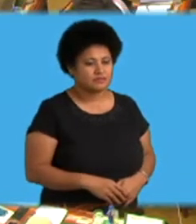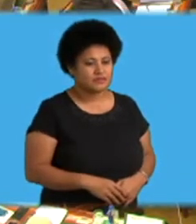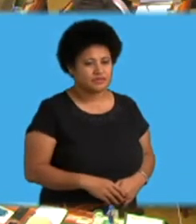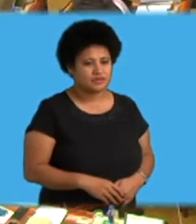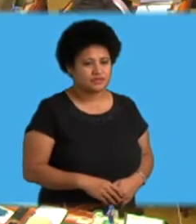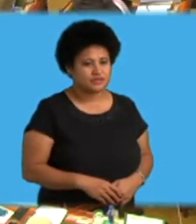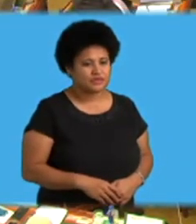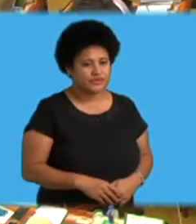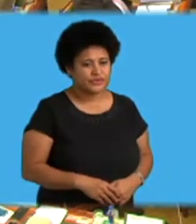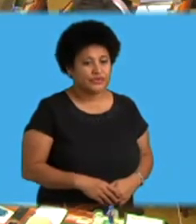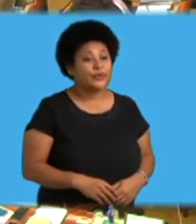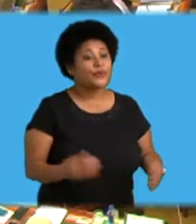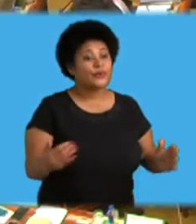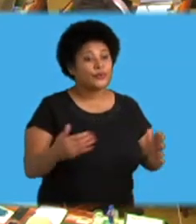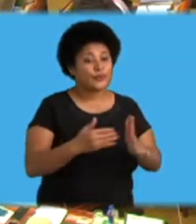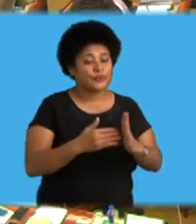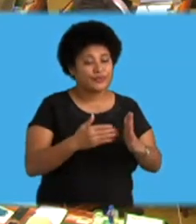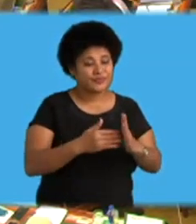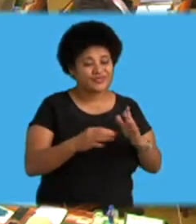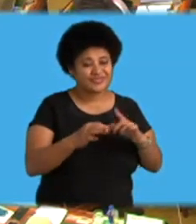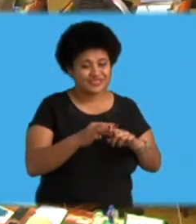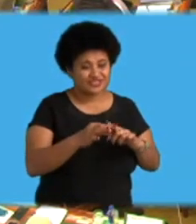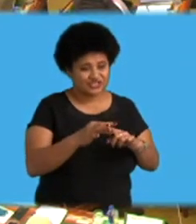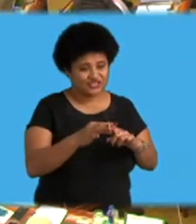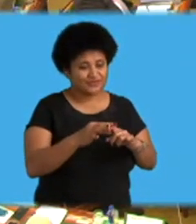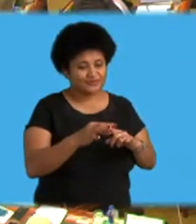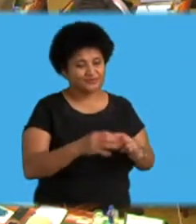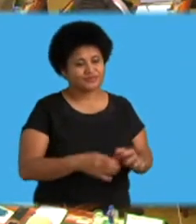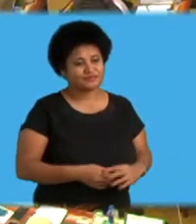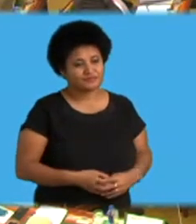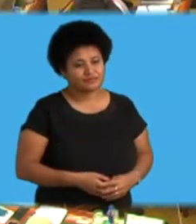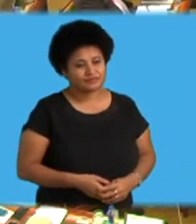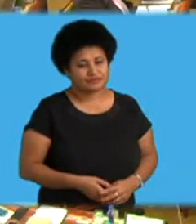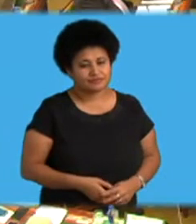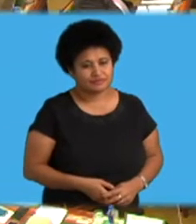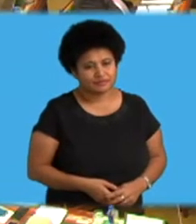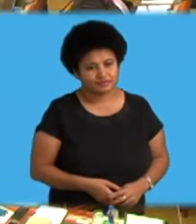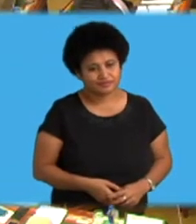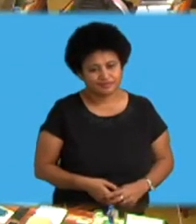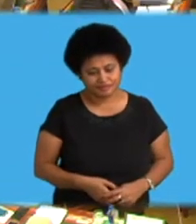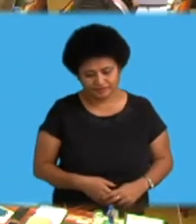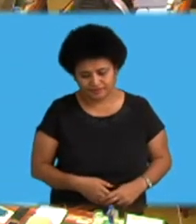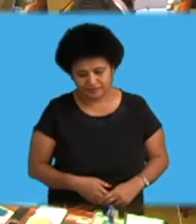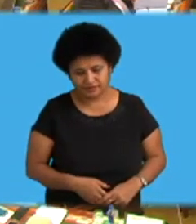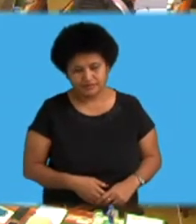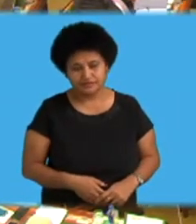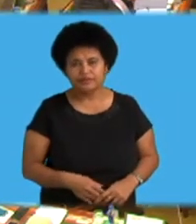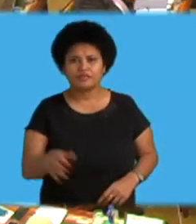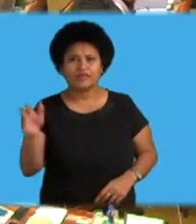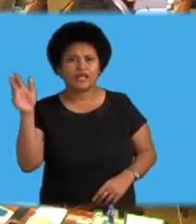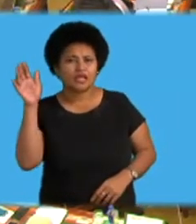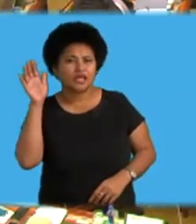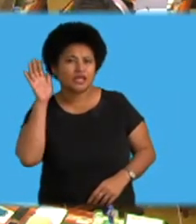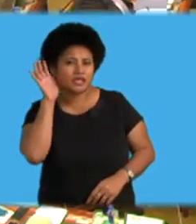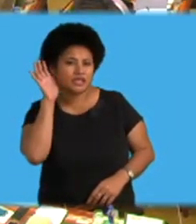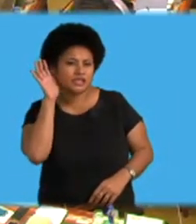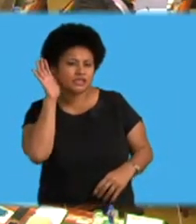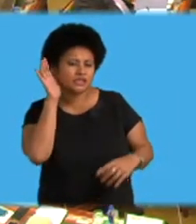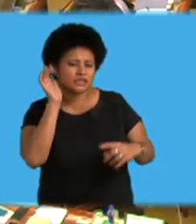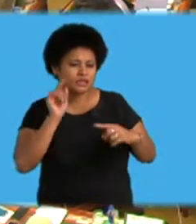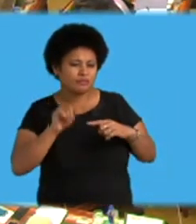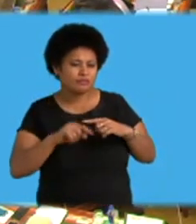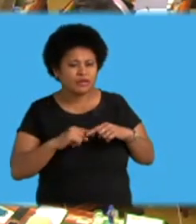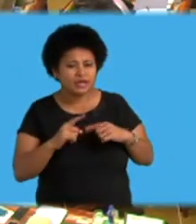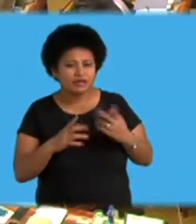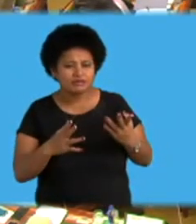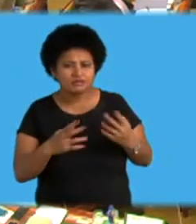Madam Speaker, supplementary question to the Honorable Minister. I have heard about a virtual museum, so